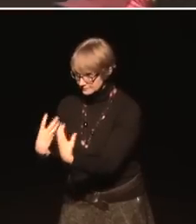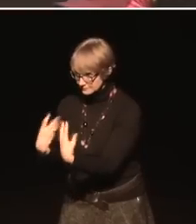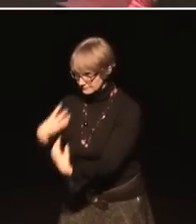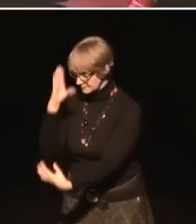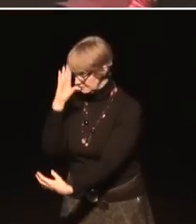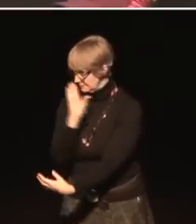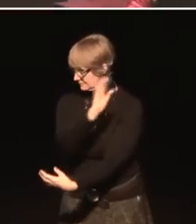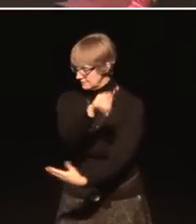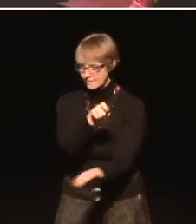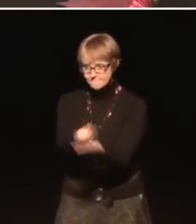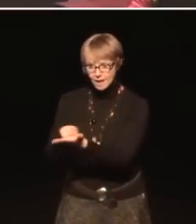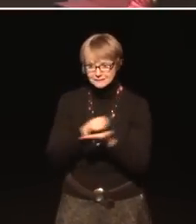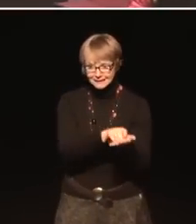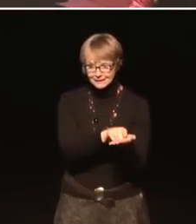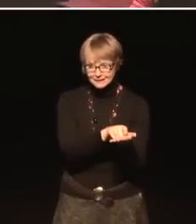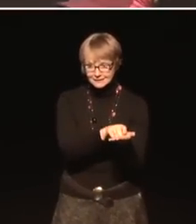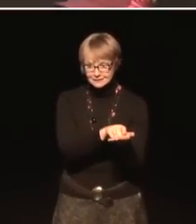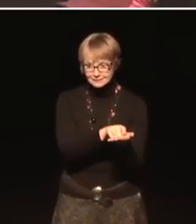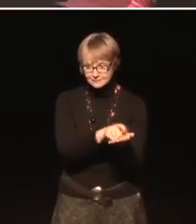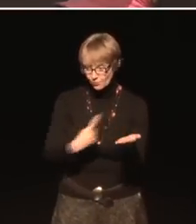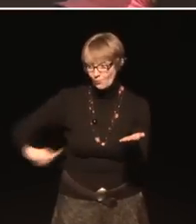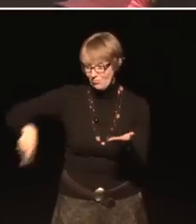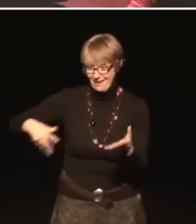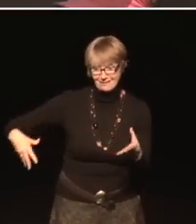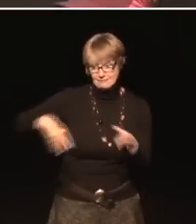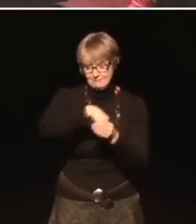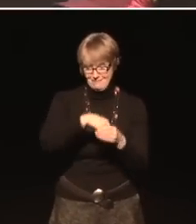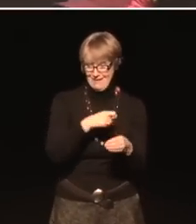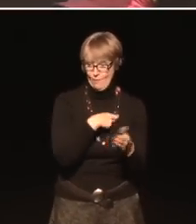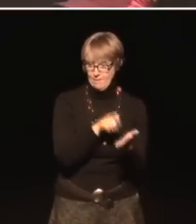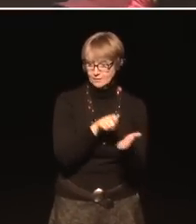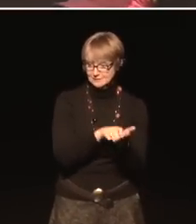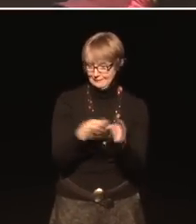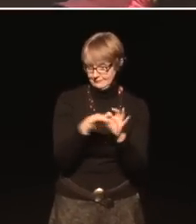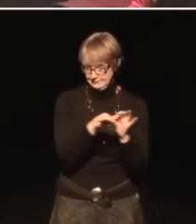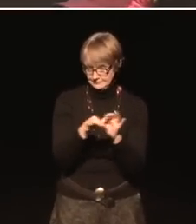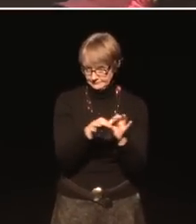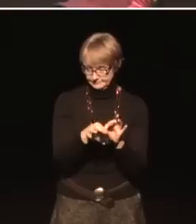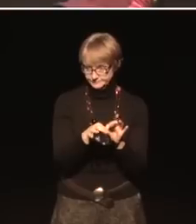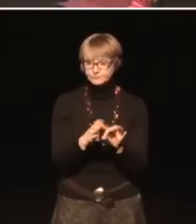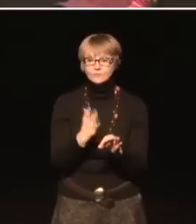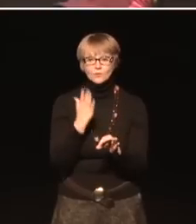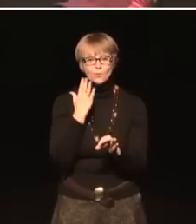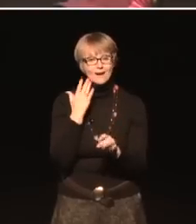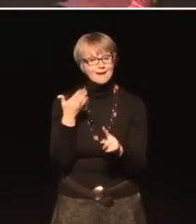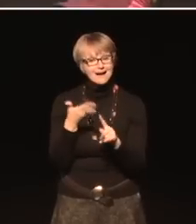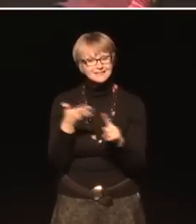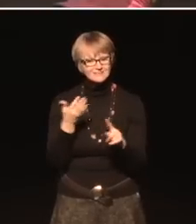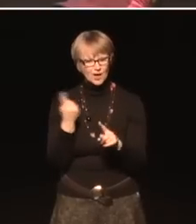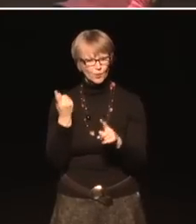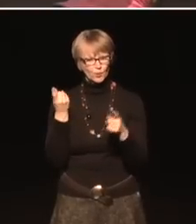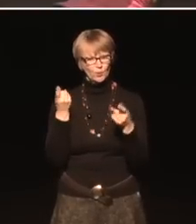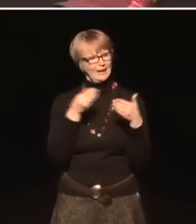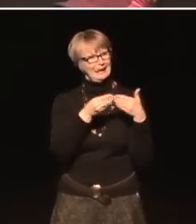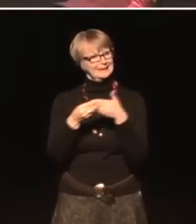All our audience development is part of our marketing. The two things are joined up. Once we've identified a number of community leaders, then I'll